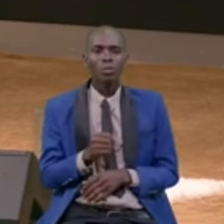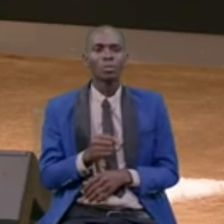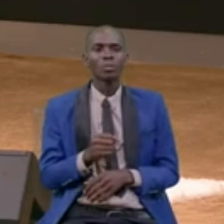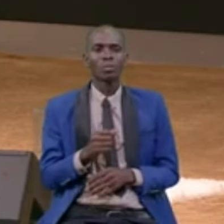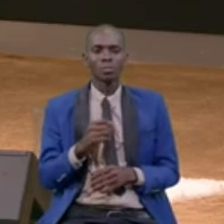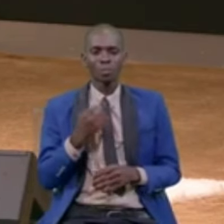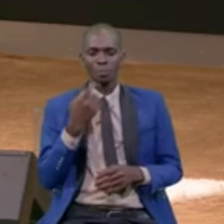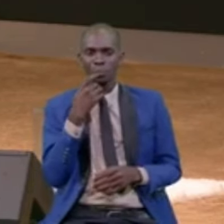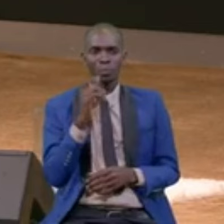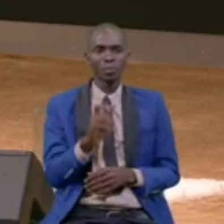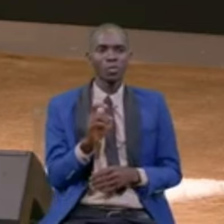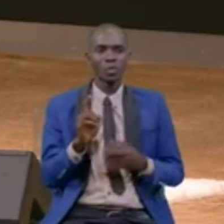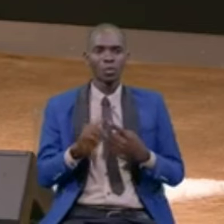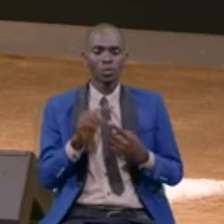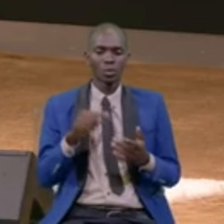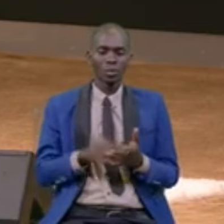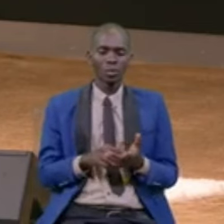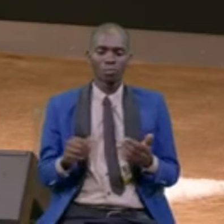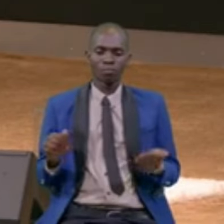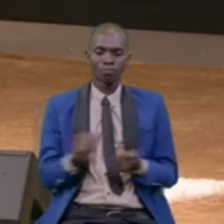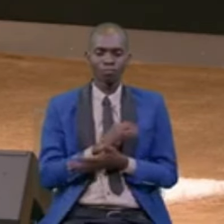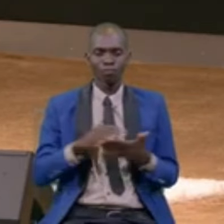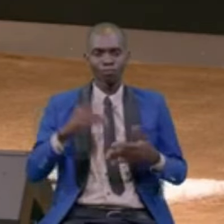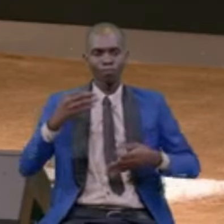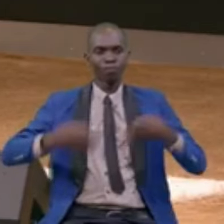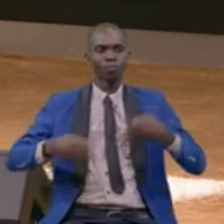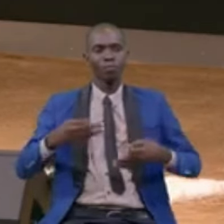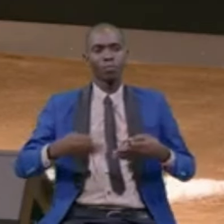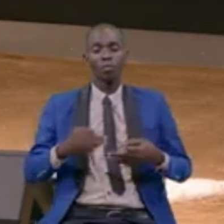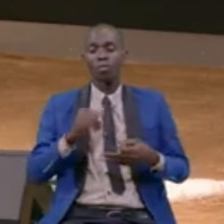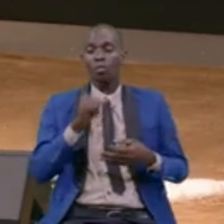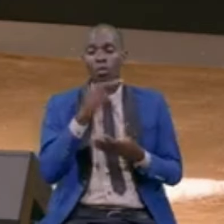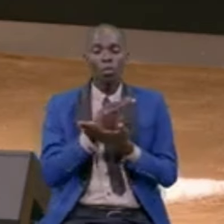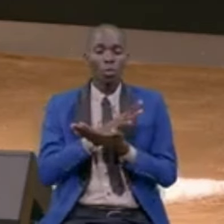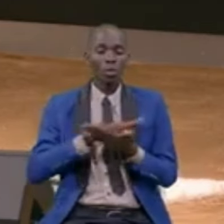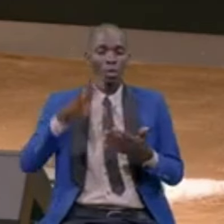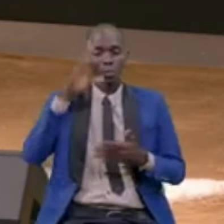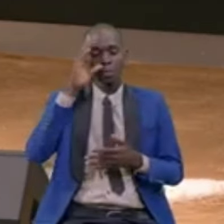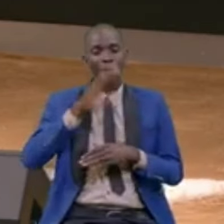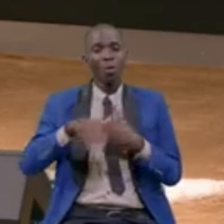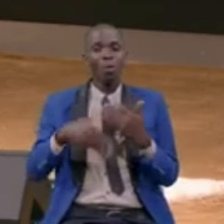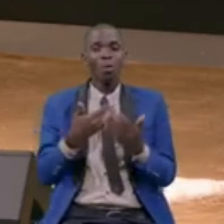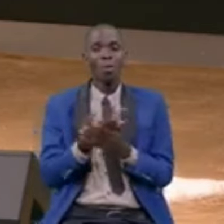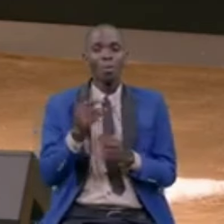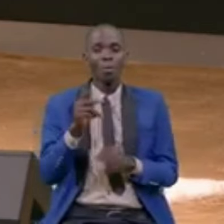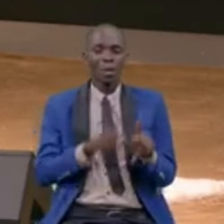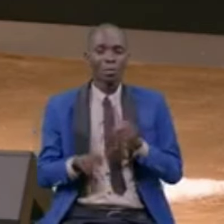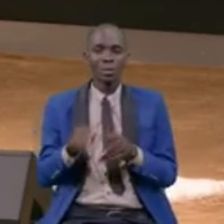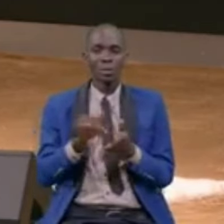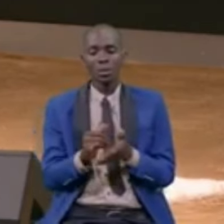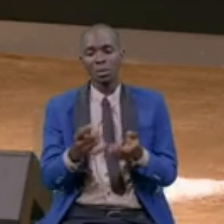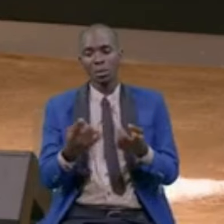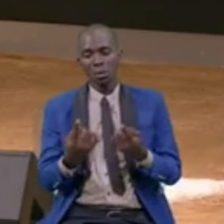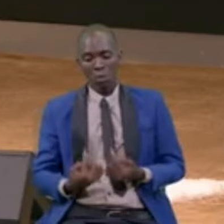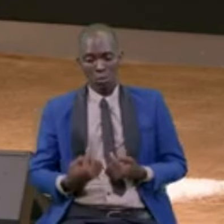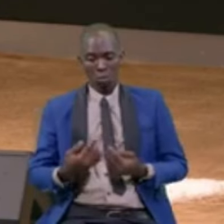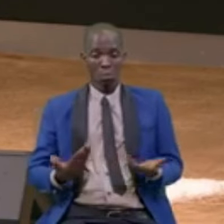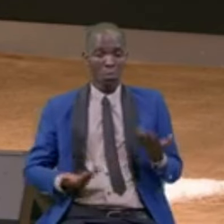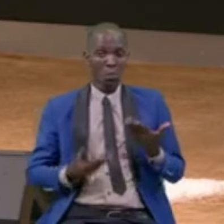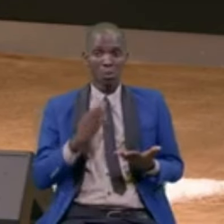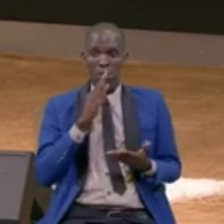this condemnation, ungodly men. All those people that creep in, and they are sitting with us